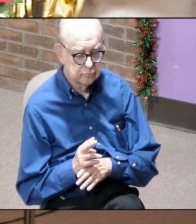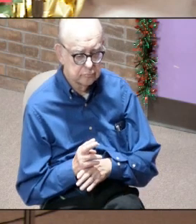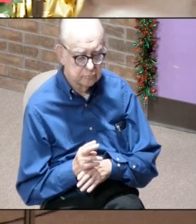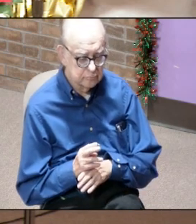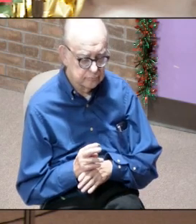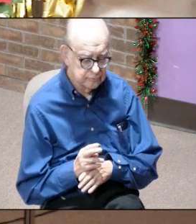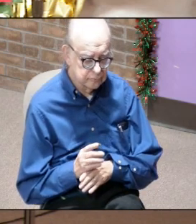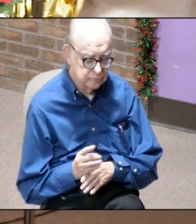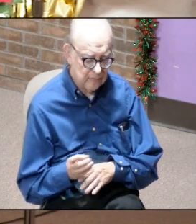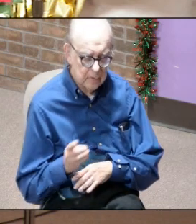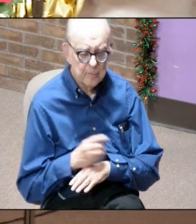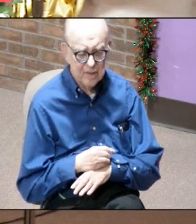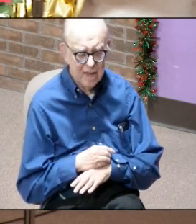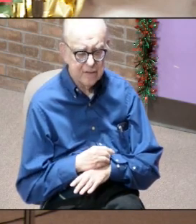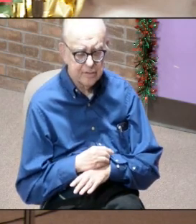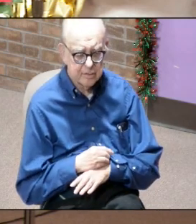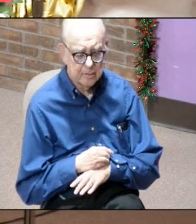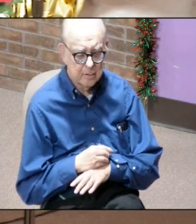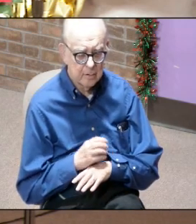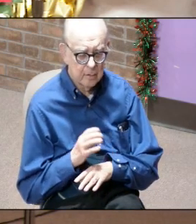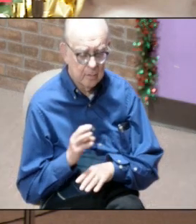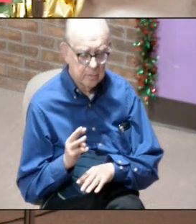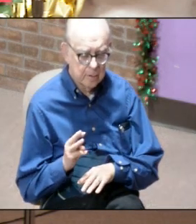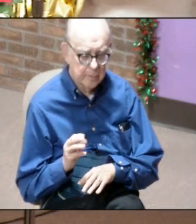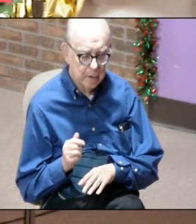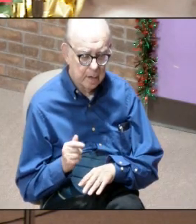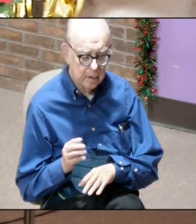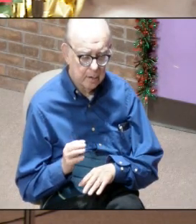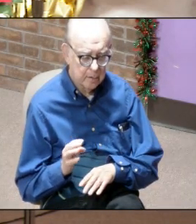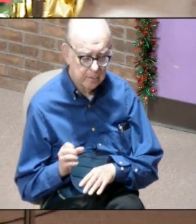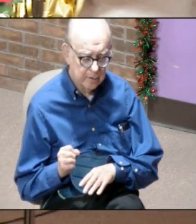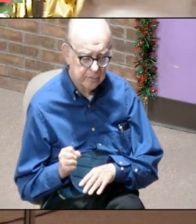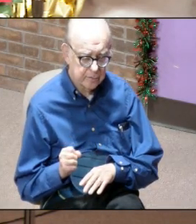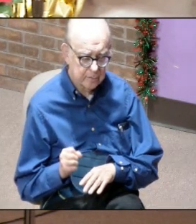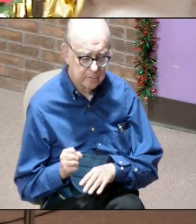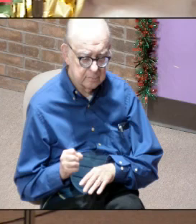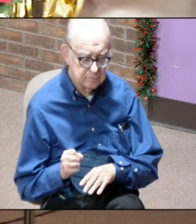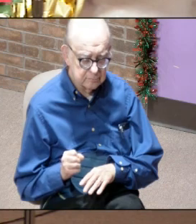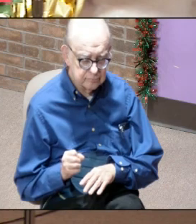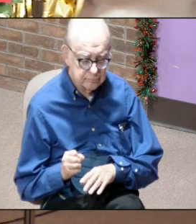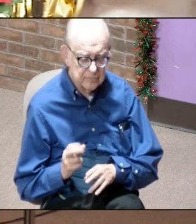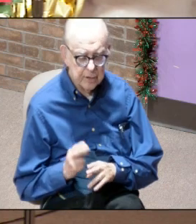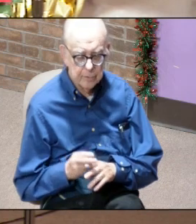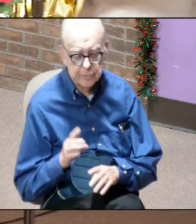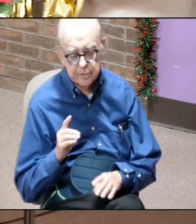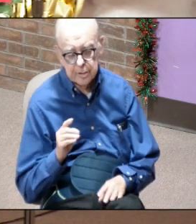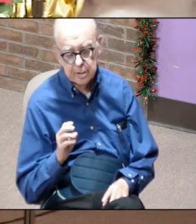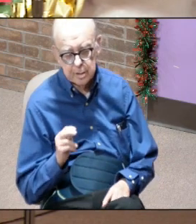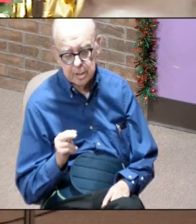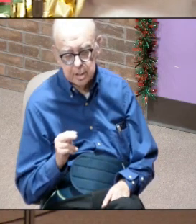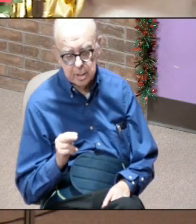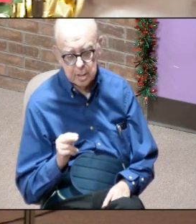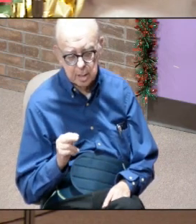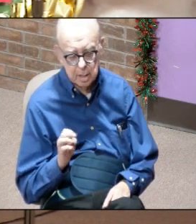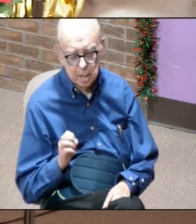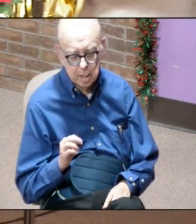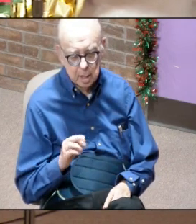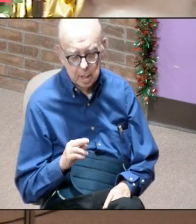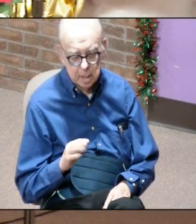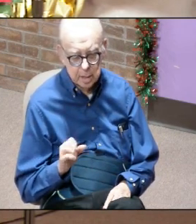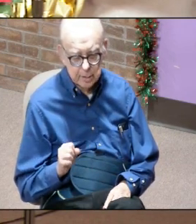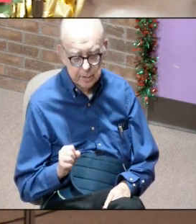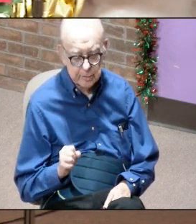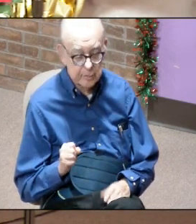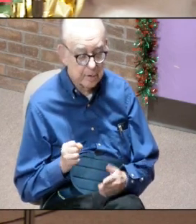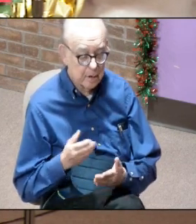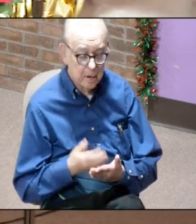a day's wages. And do you know what the Bible says it would do? It would buy 2 pounds of